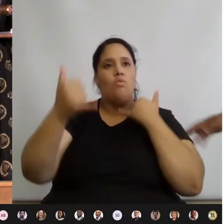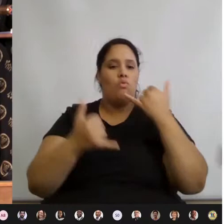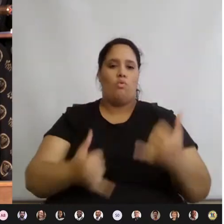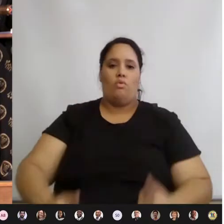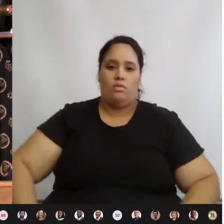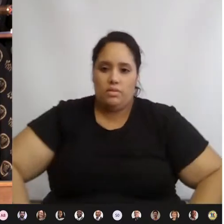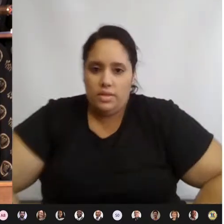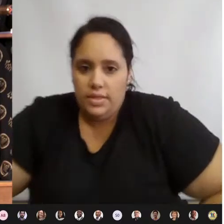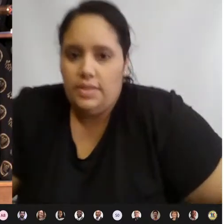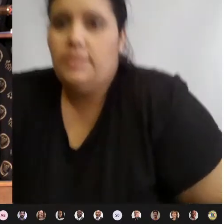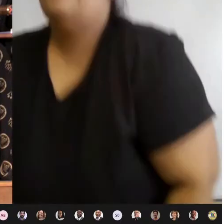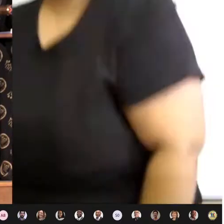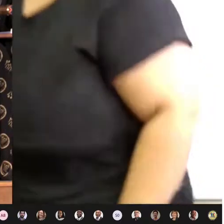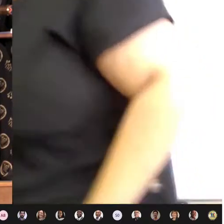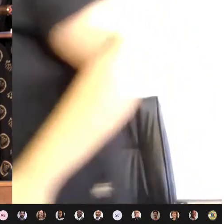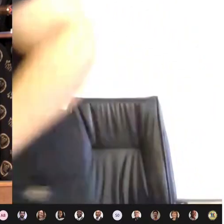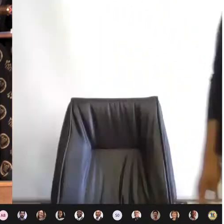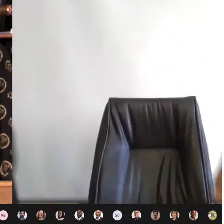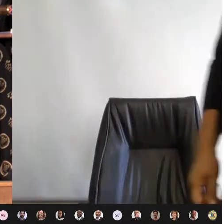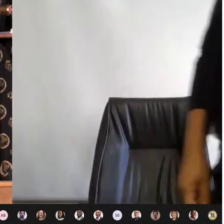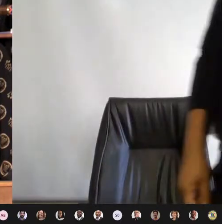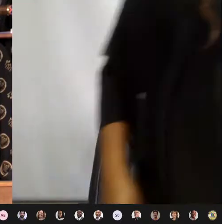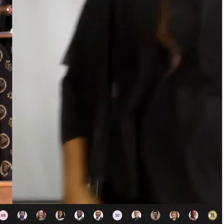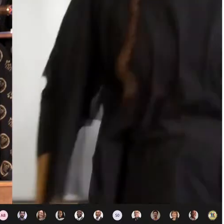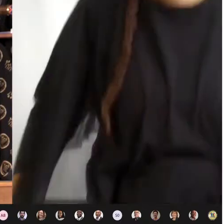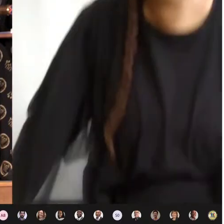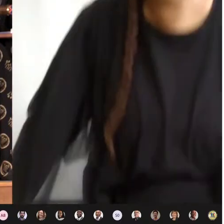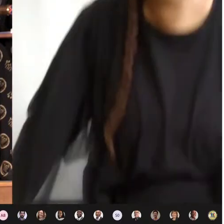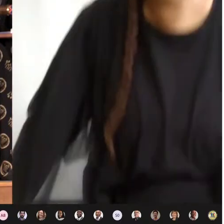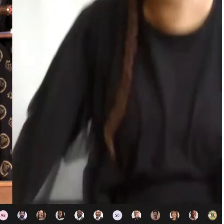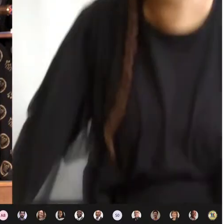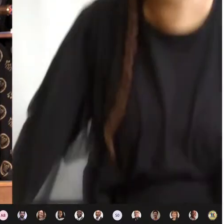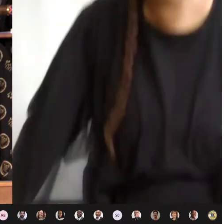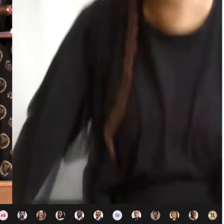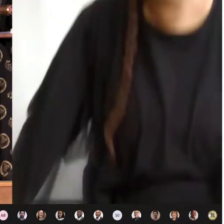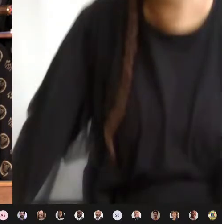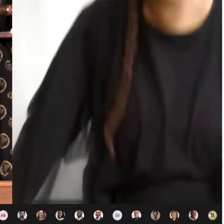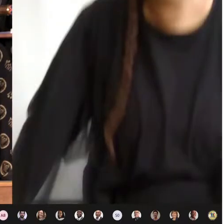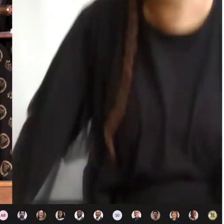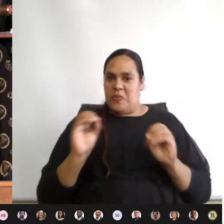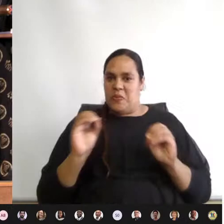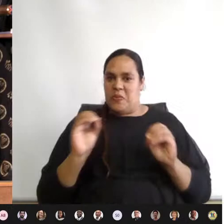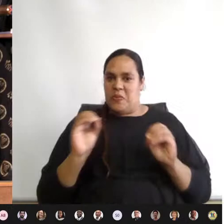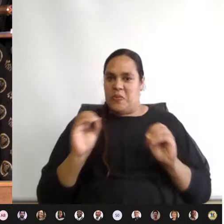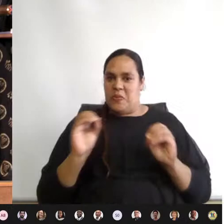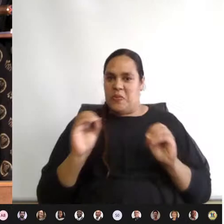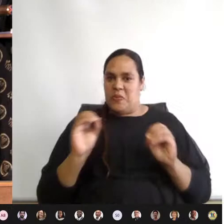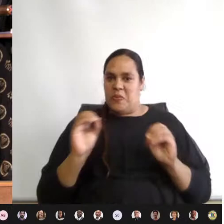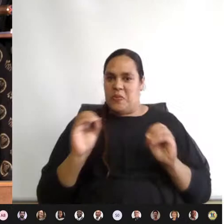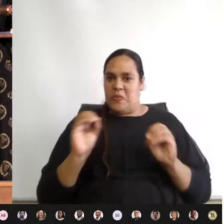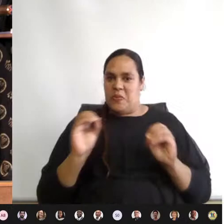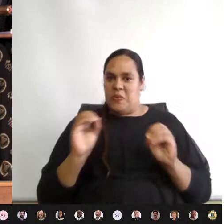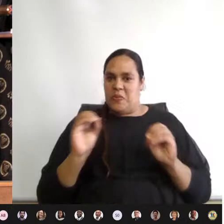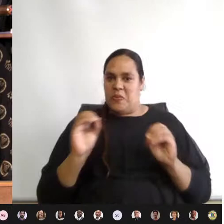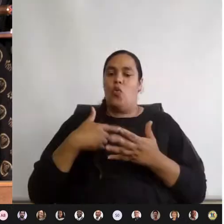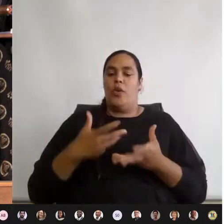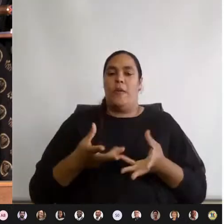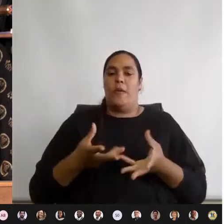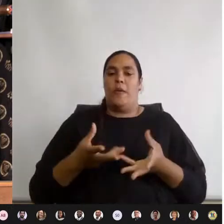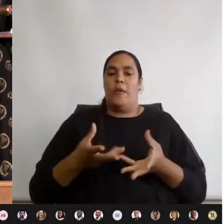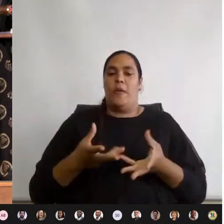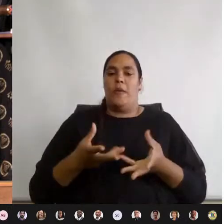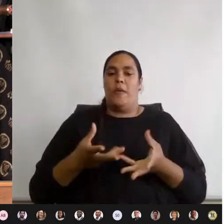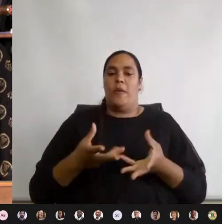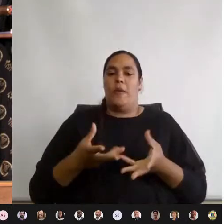at all. They really are working very, very hard at making sure that we get vaccines into our system.